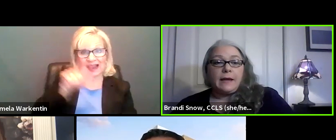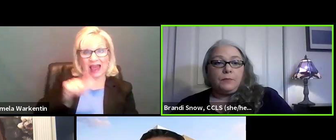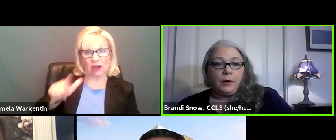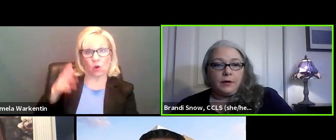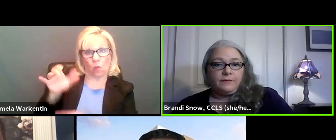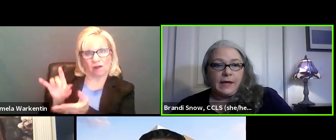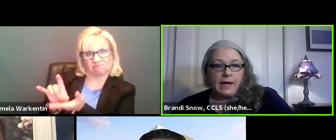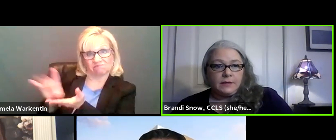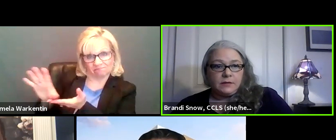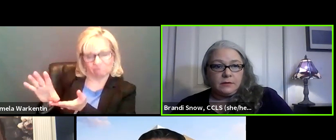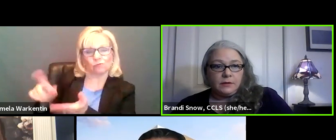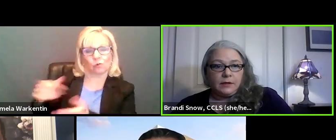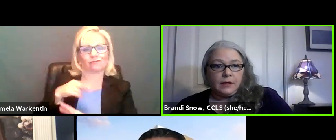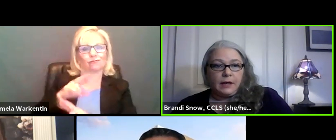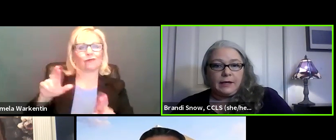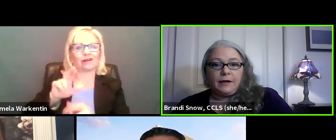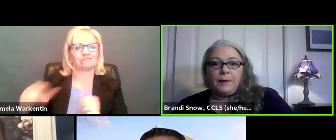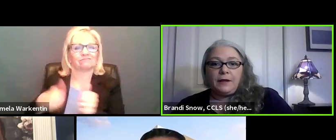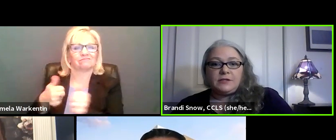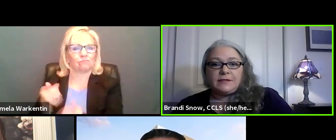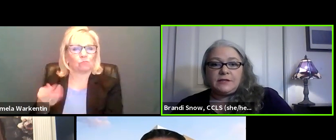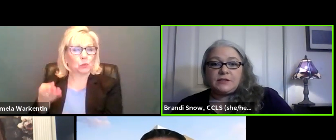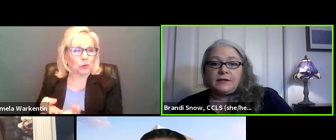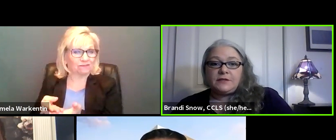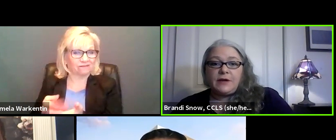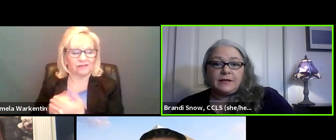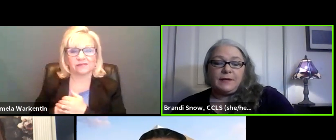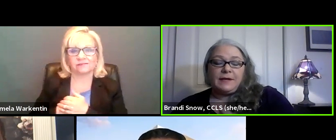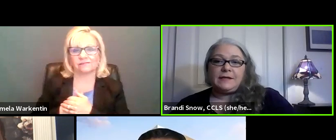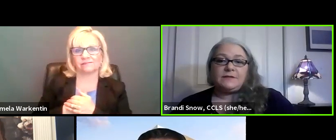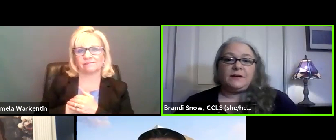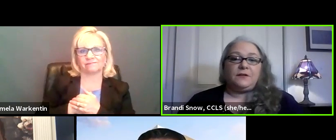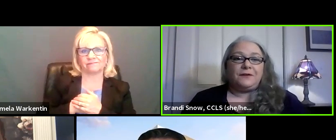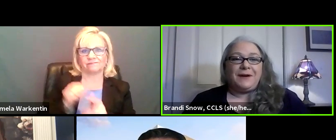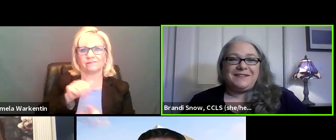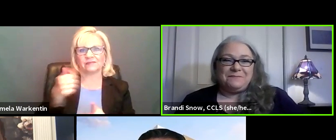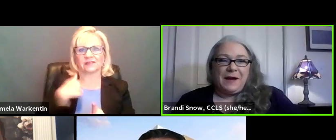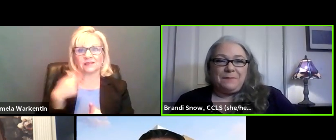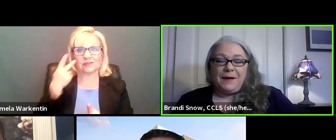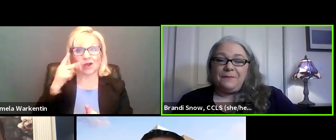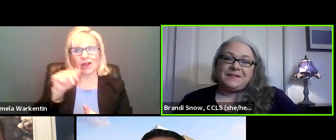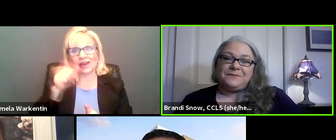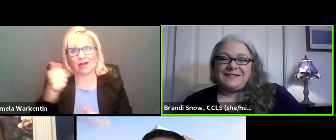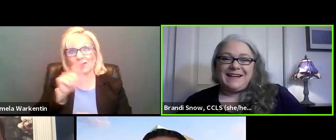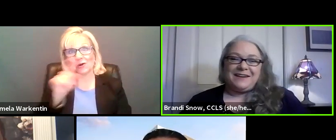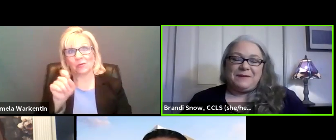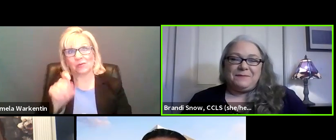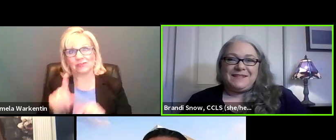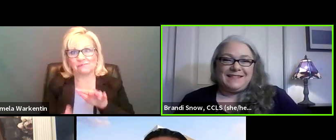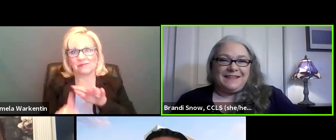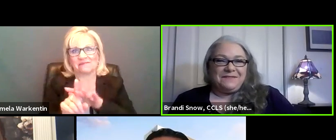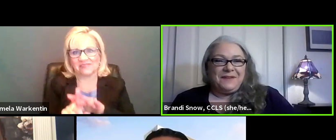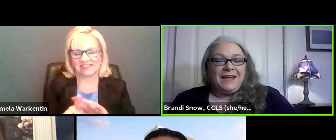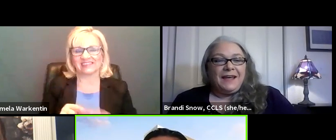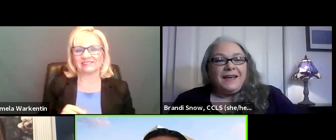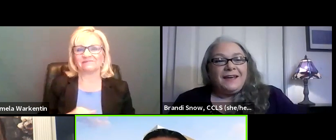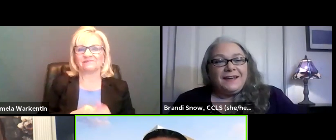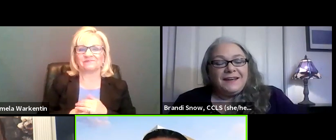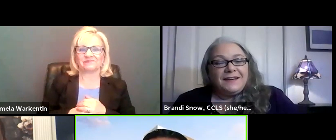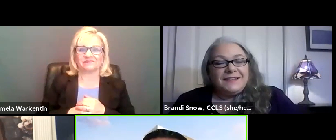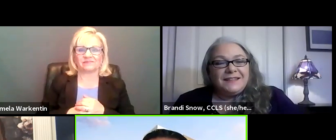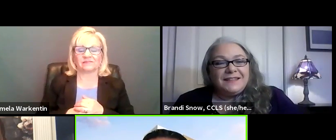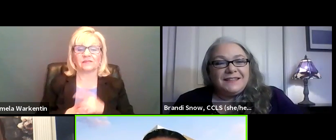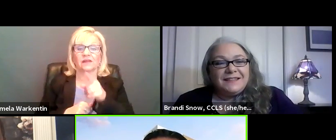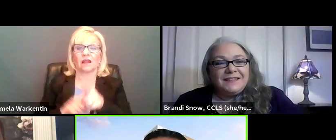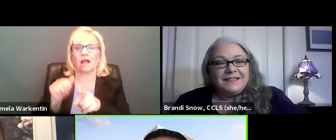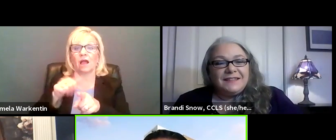The second part of that, and I apologize, I just got distracted because I saw another question pop up. For some reason now I'm able to see them. The question